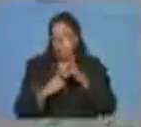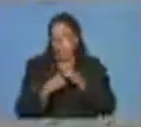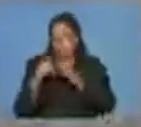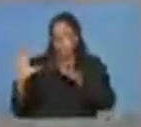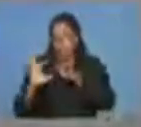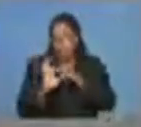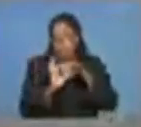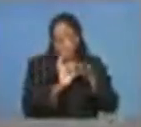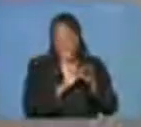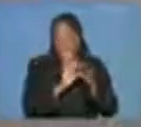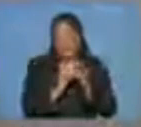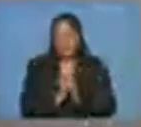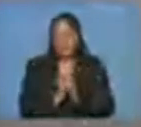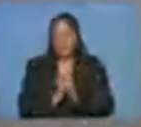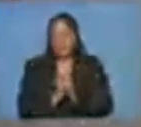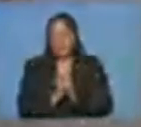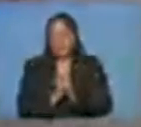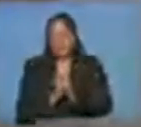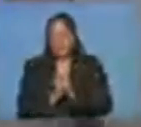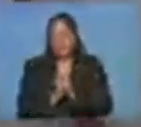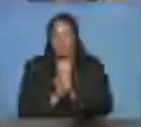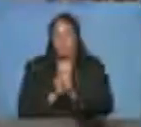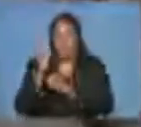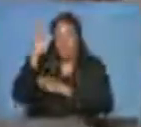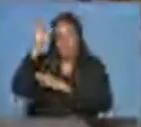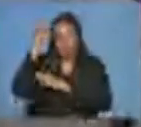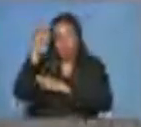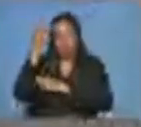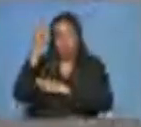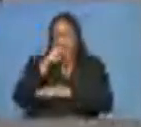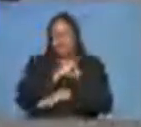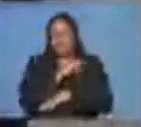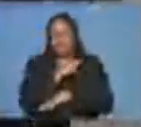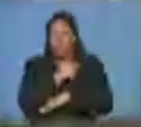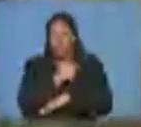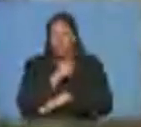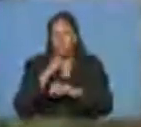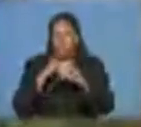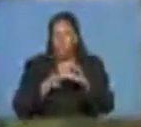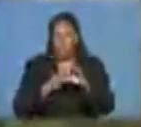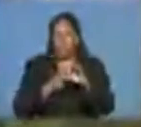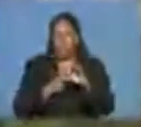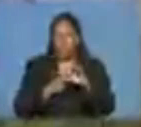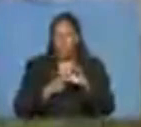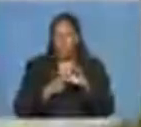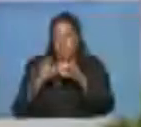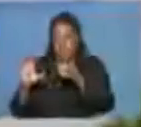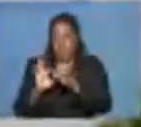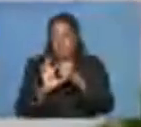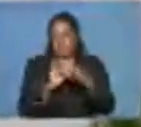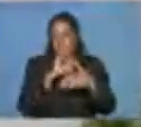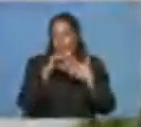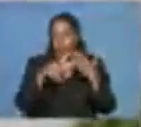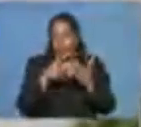connected. Officer in charge of the Criminal Investigations Department, Chief Superintendent Michael Johnson, confirming a correlation between all